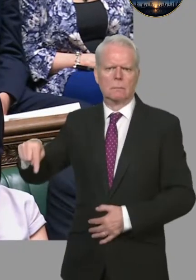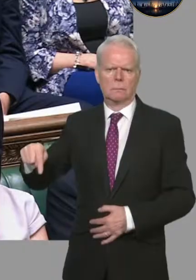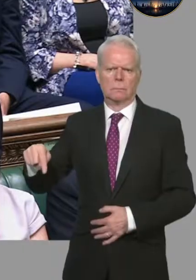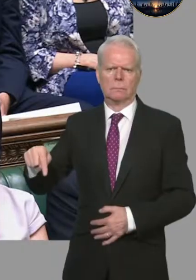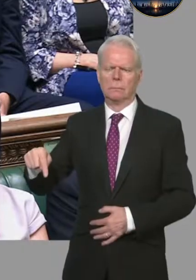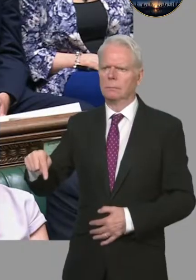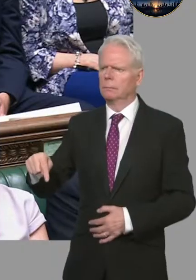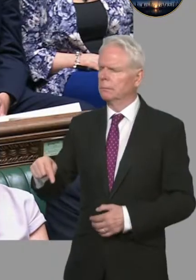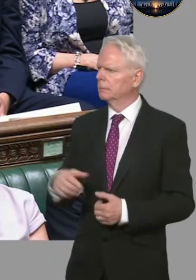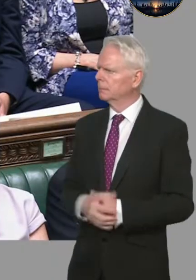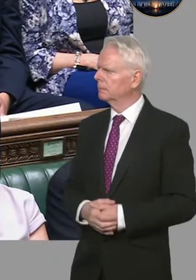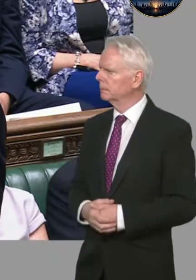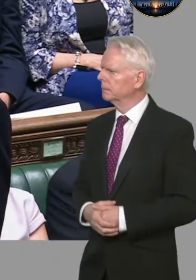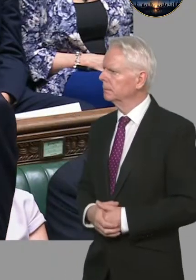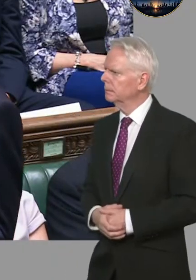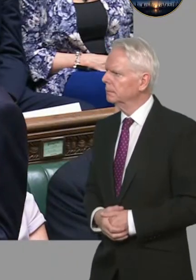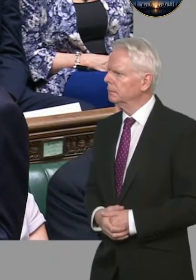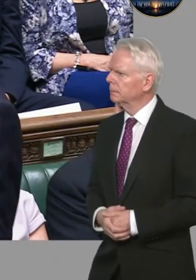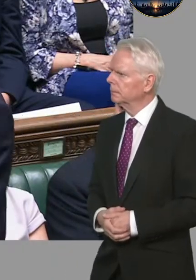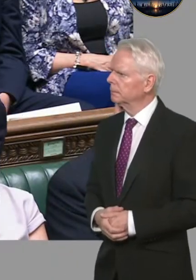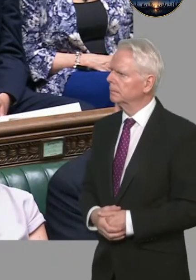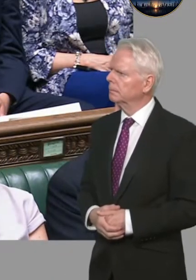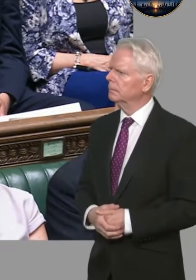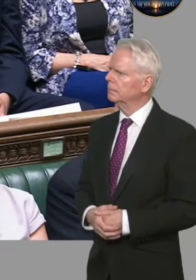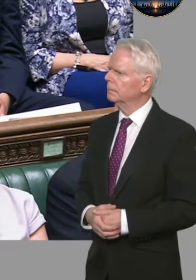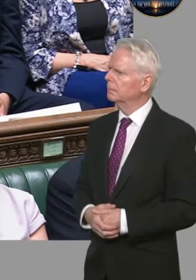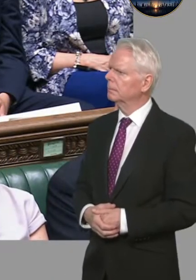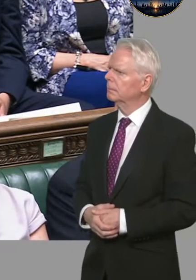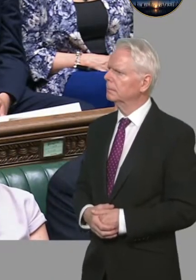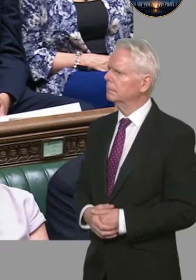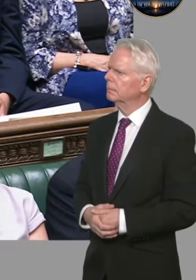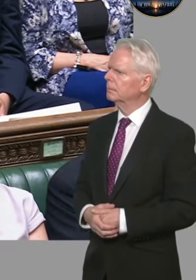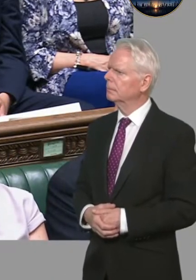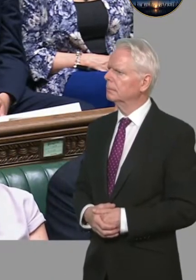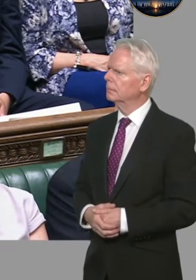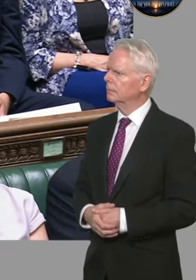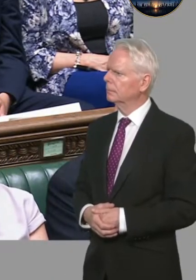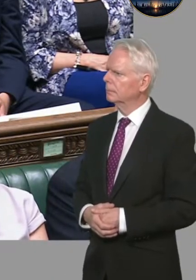Mr. Speaker, as we all know how hard it is